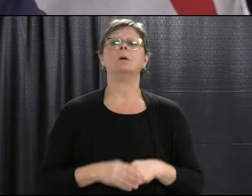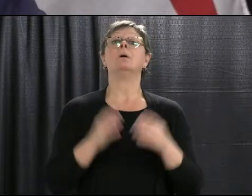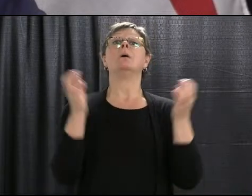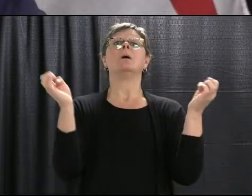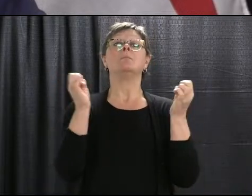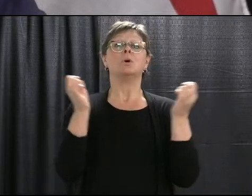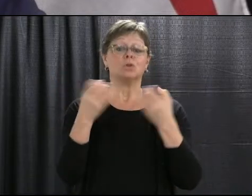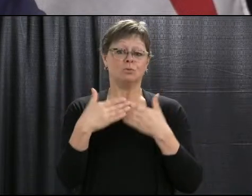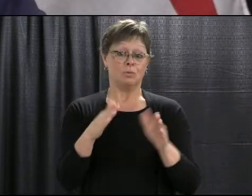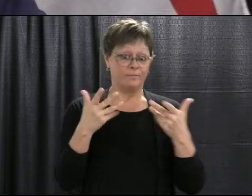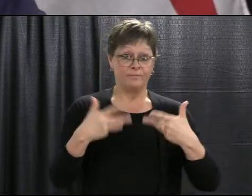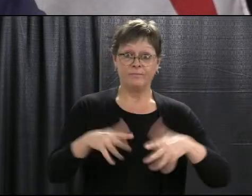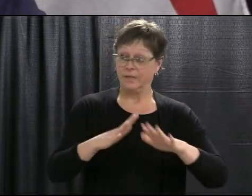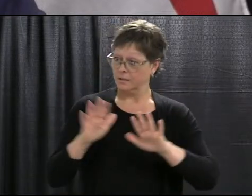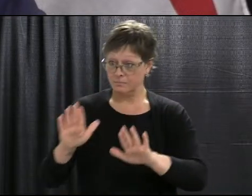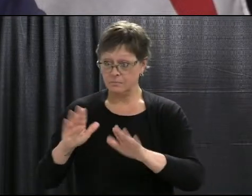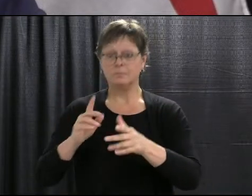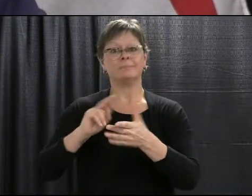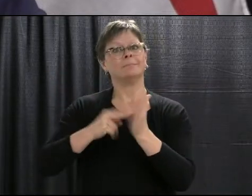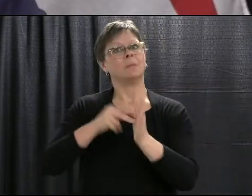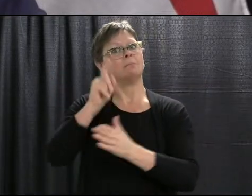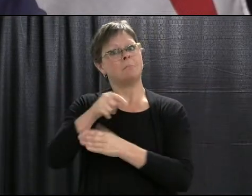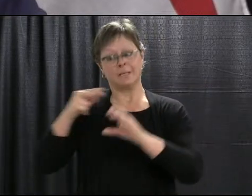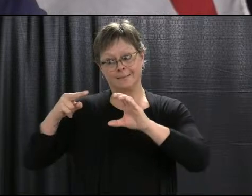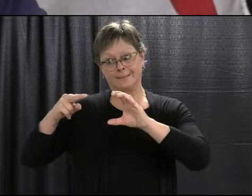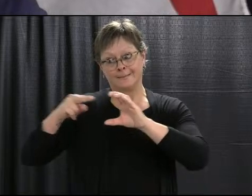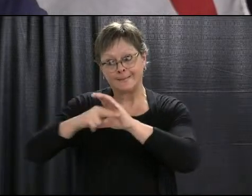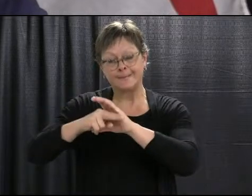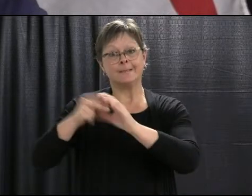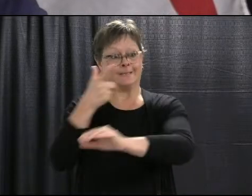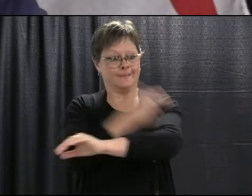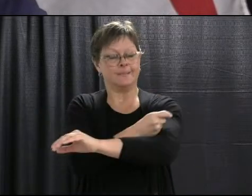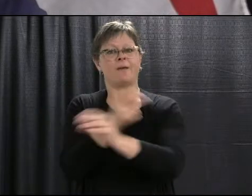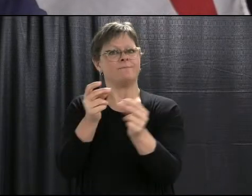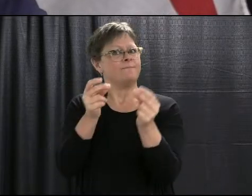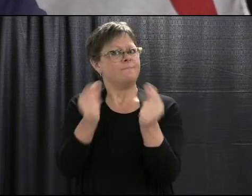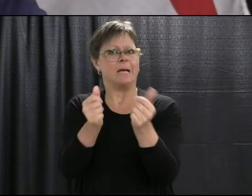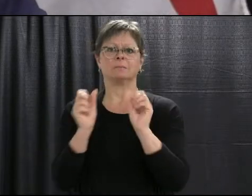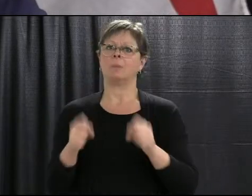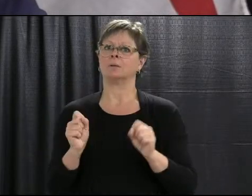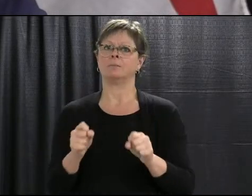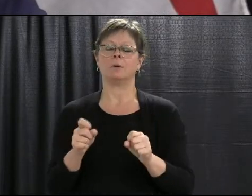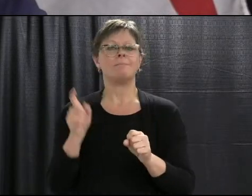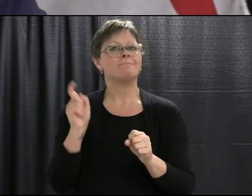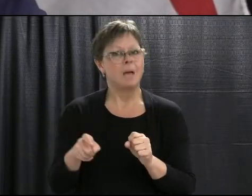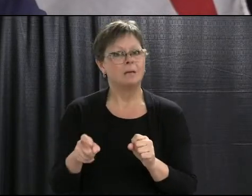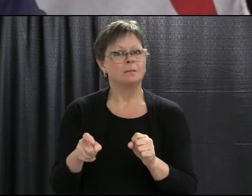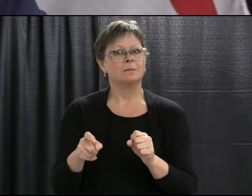emergency room, they need to get the CT scanner and their drugs as fast as possible. And